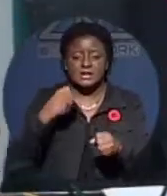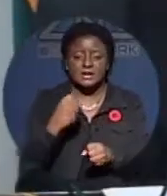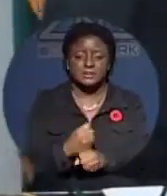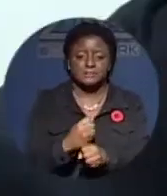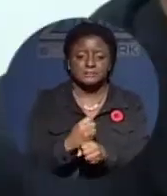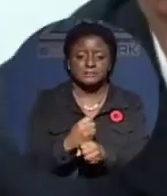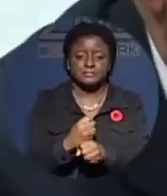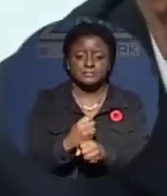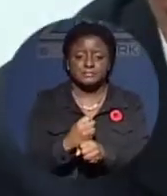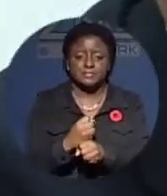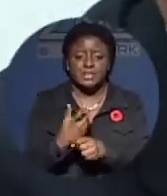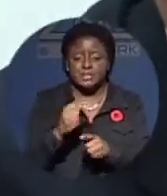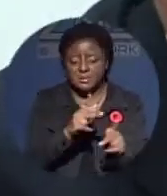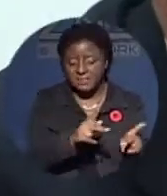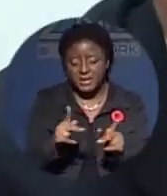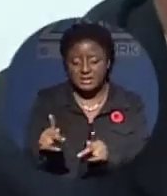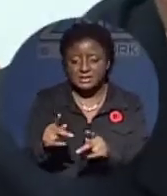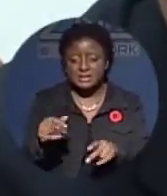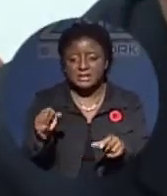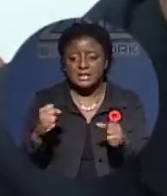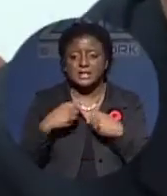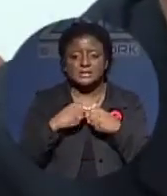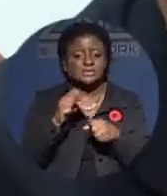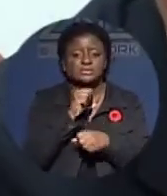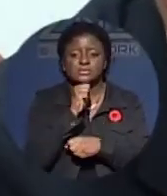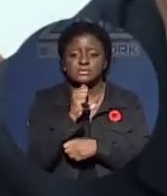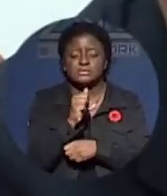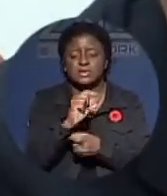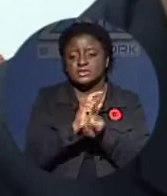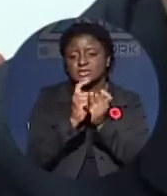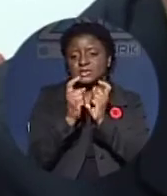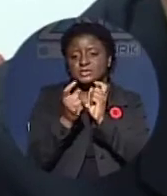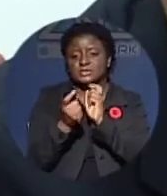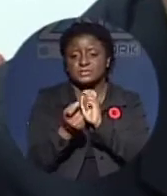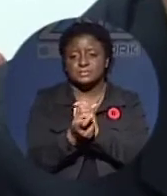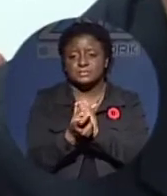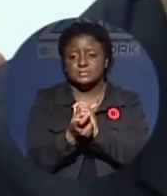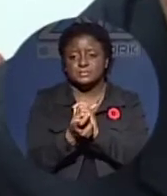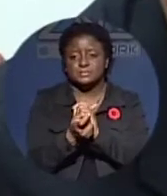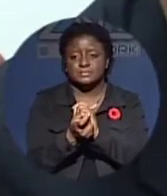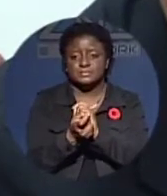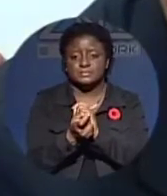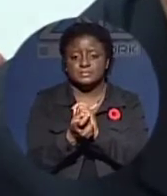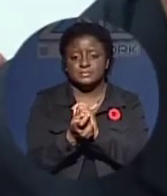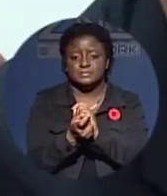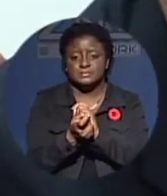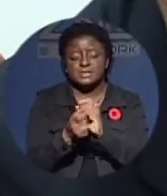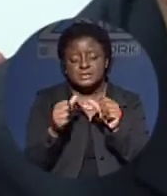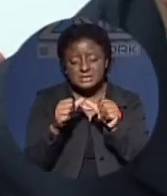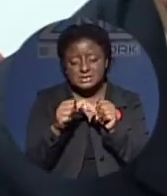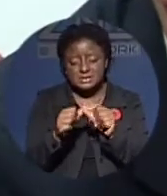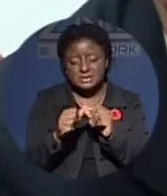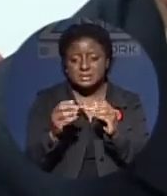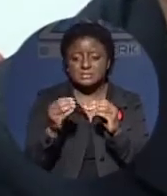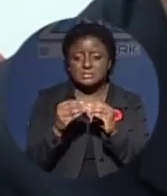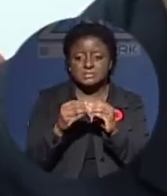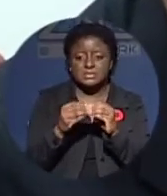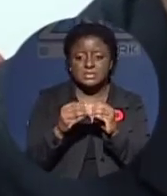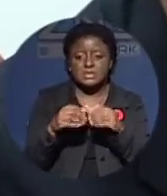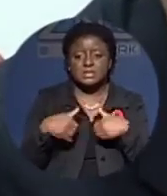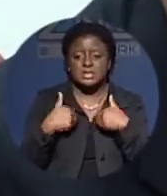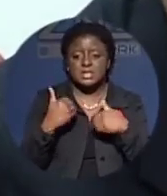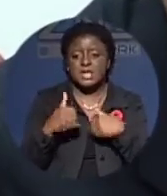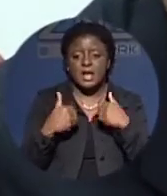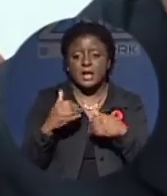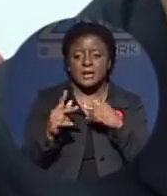trend hasn't changed. It's still, as you say, alluded to young people who aren't afraid of anything,